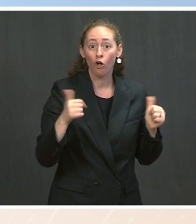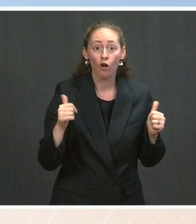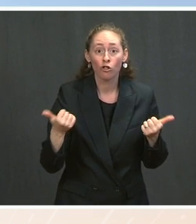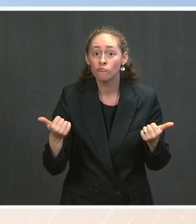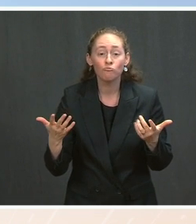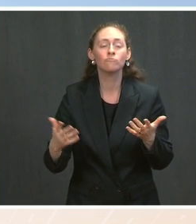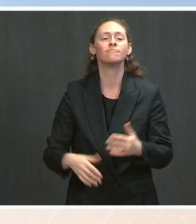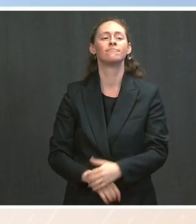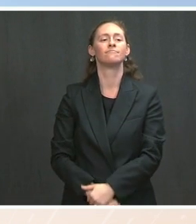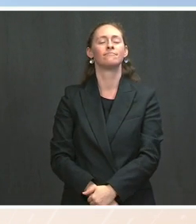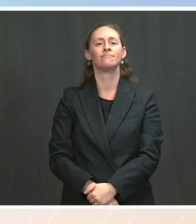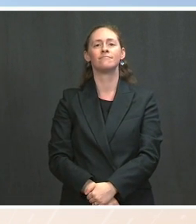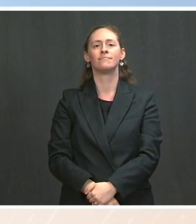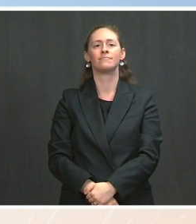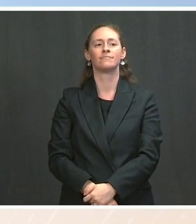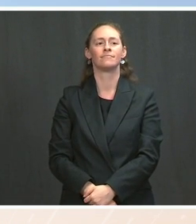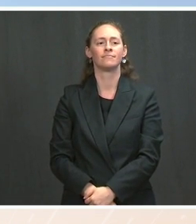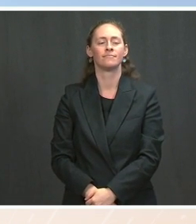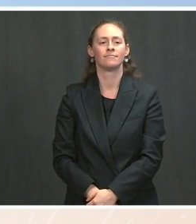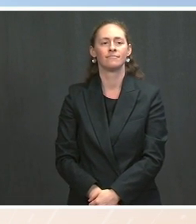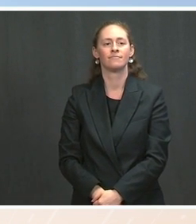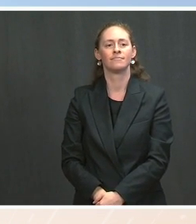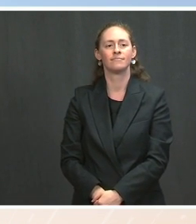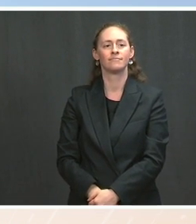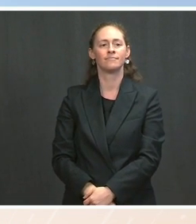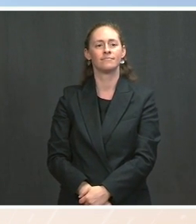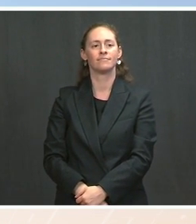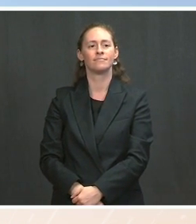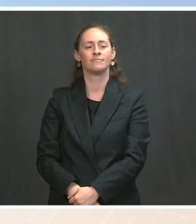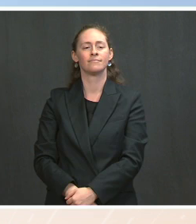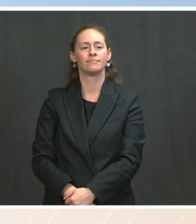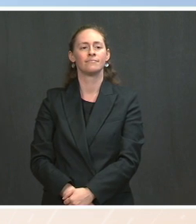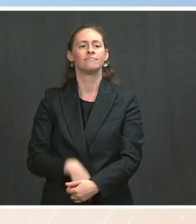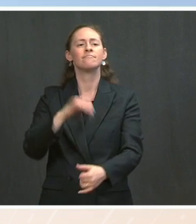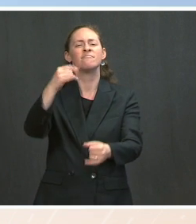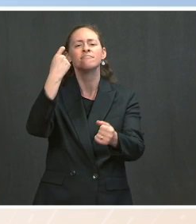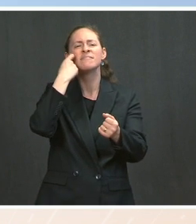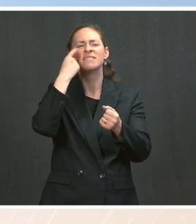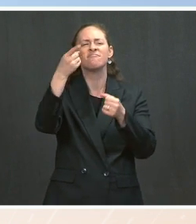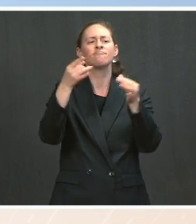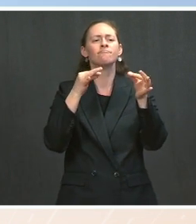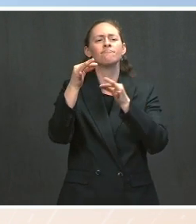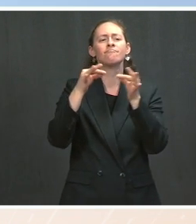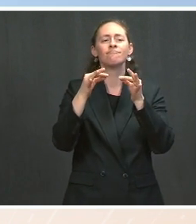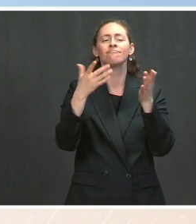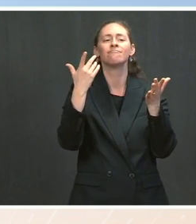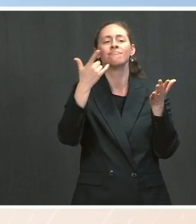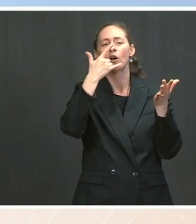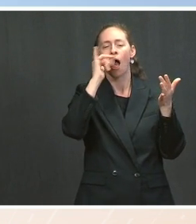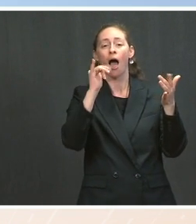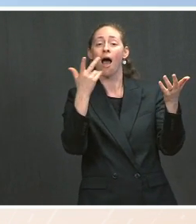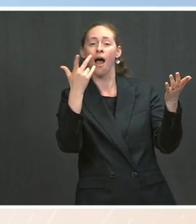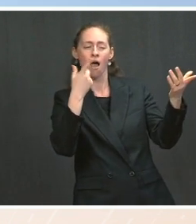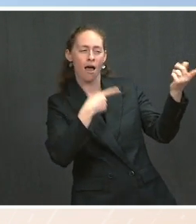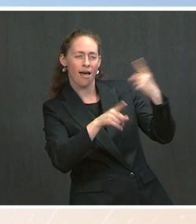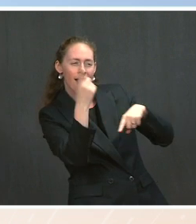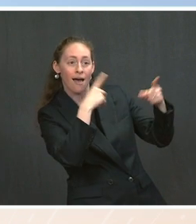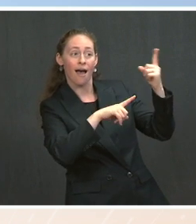you describe the infrastructure negotiations as the art of seeking common ground. At some point, does that become the art of the